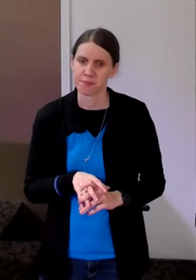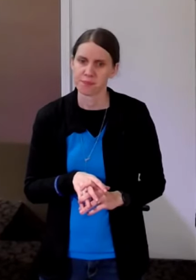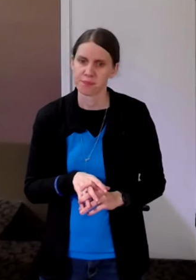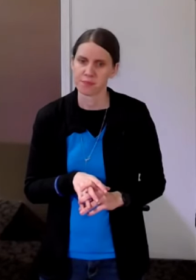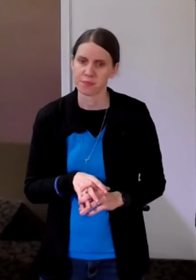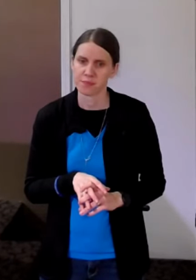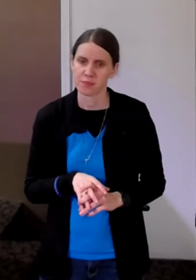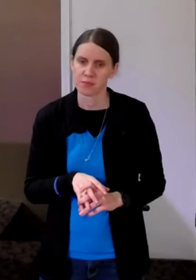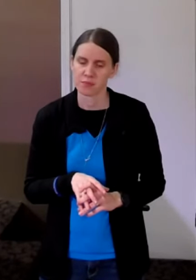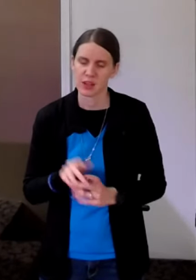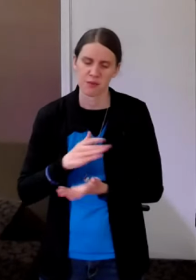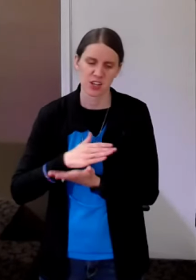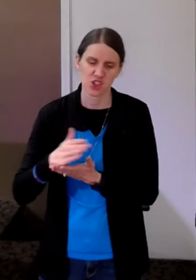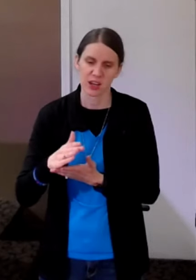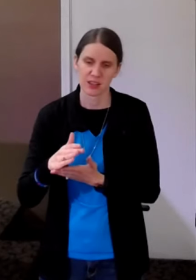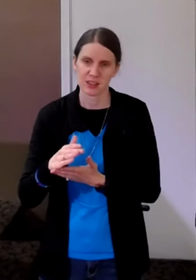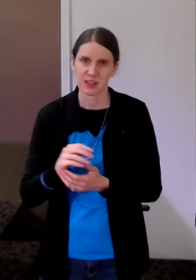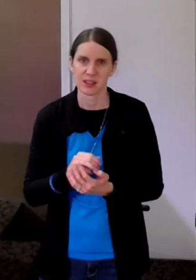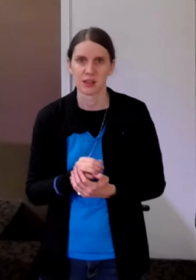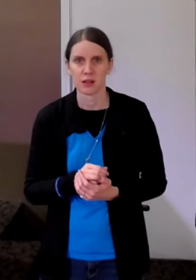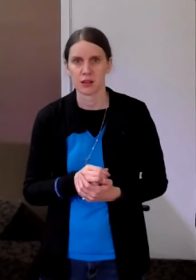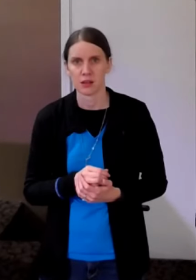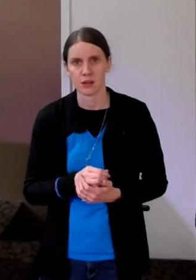turned aside by every lie of this world.